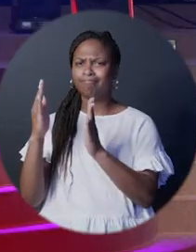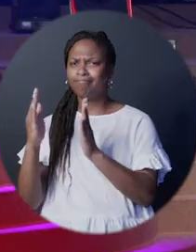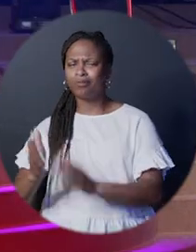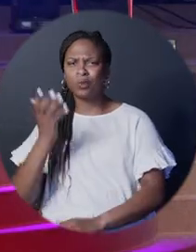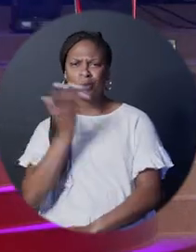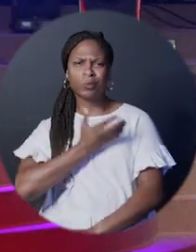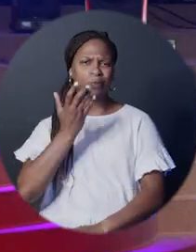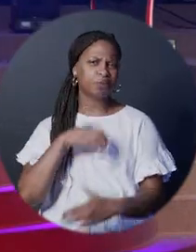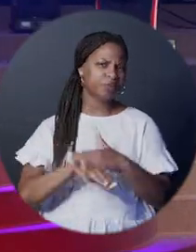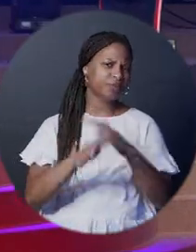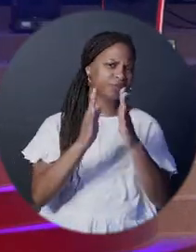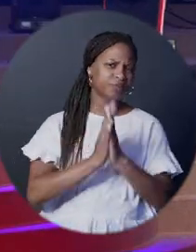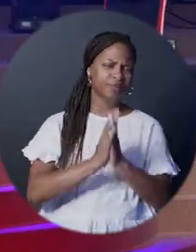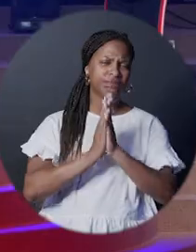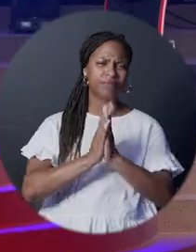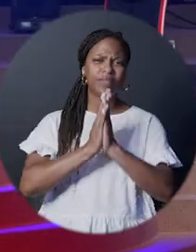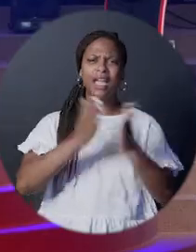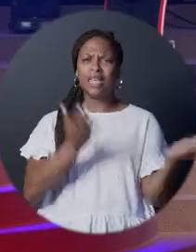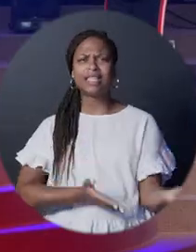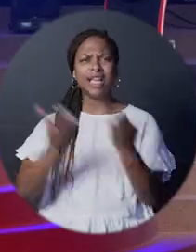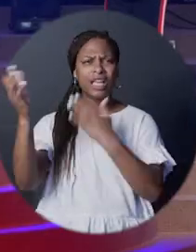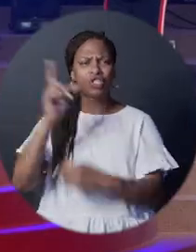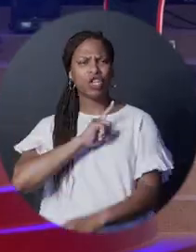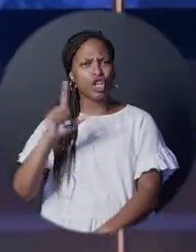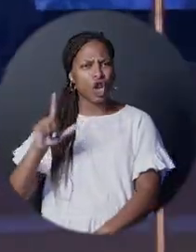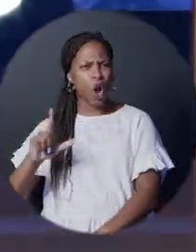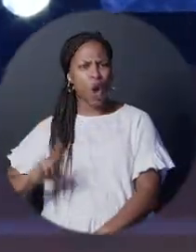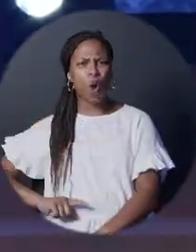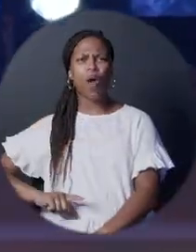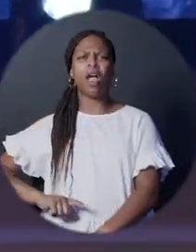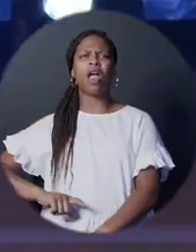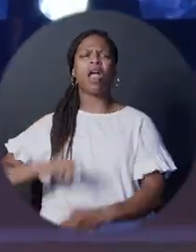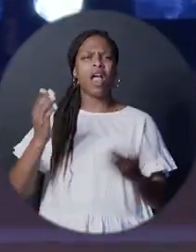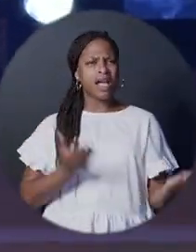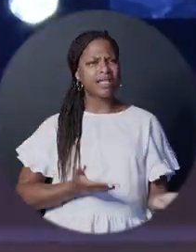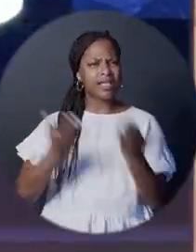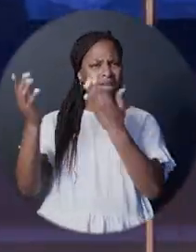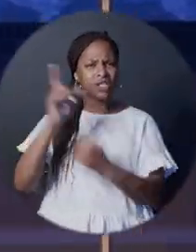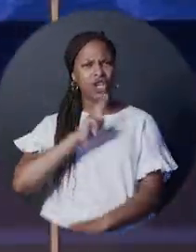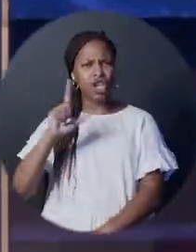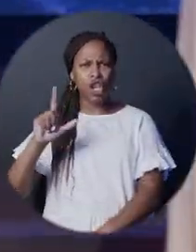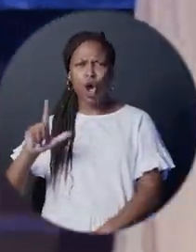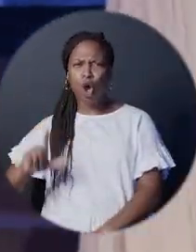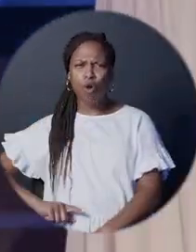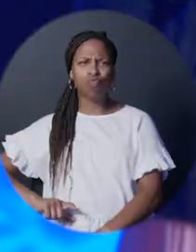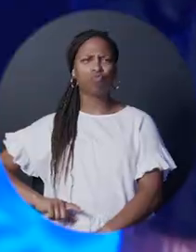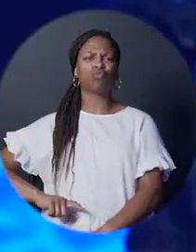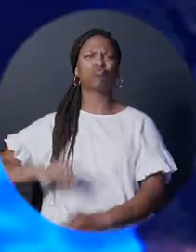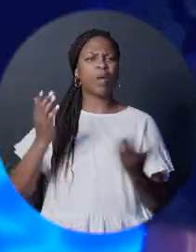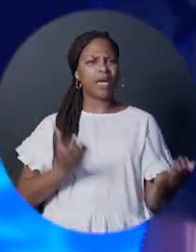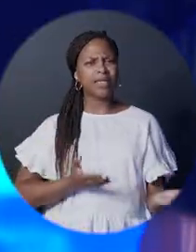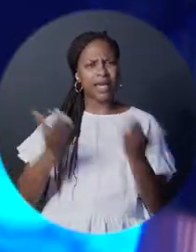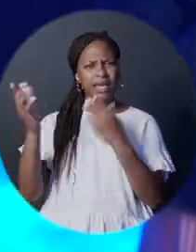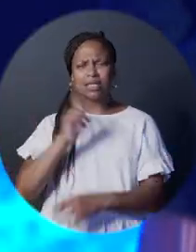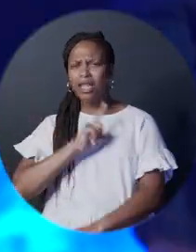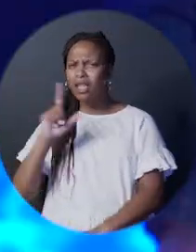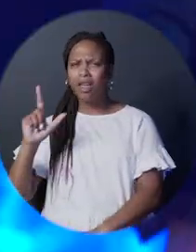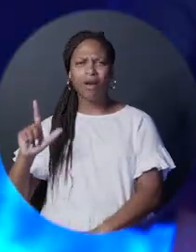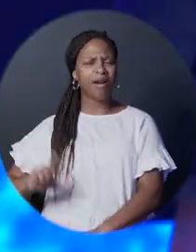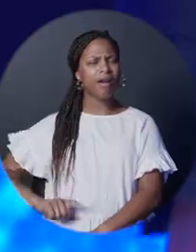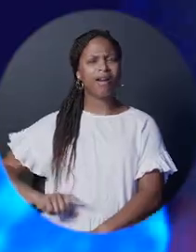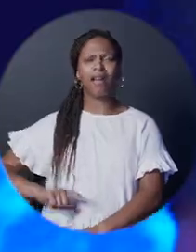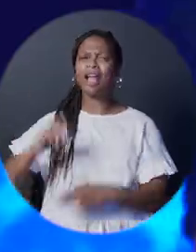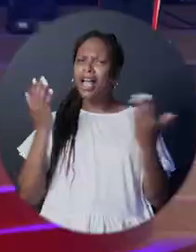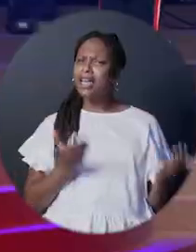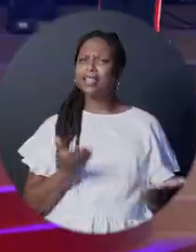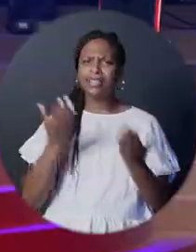on nobody else. Oh, in prayer. Take it to the Lord. Take it to the Lord. Take it to